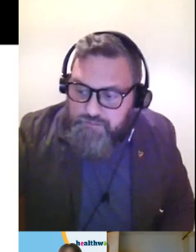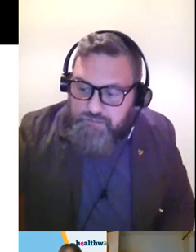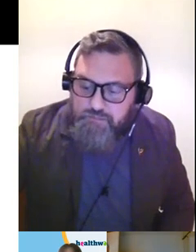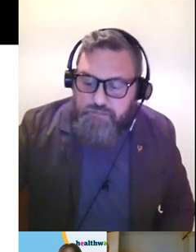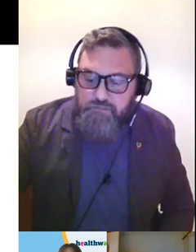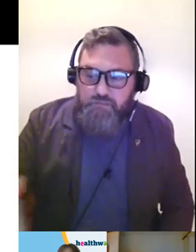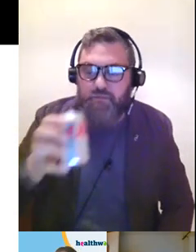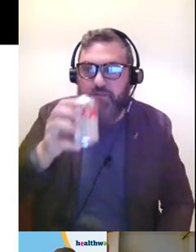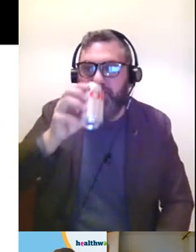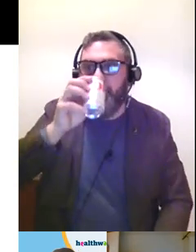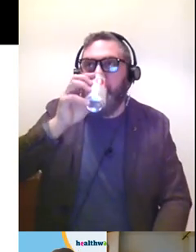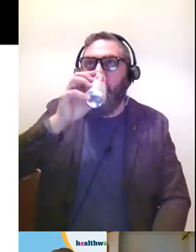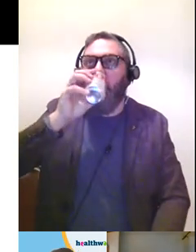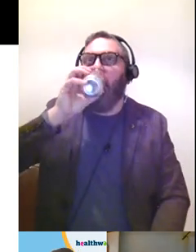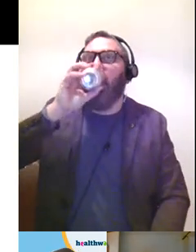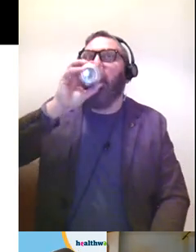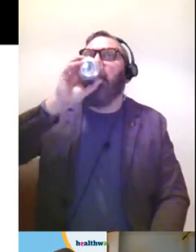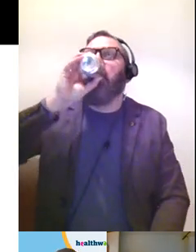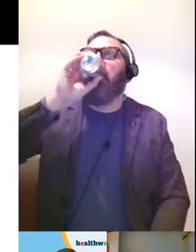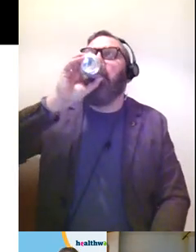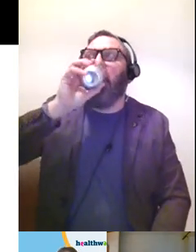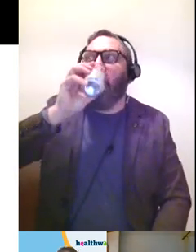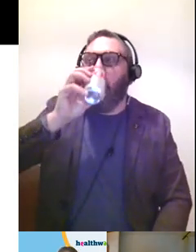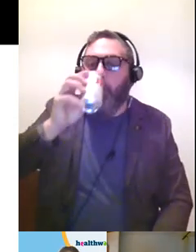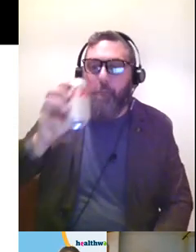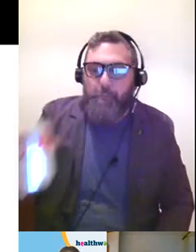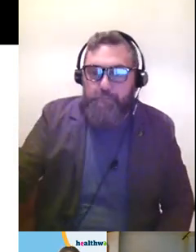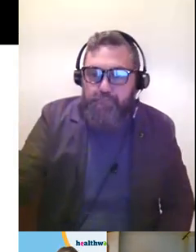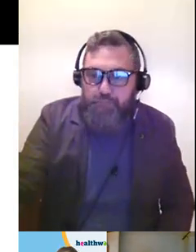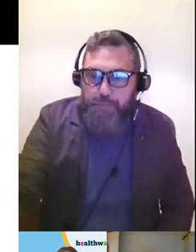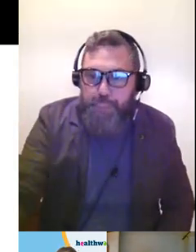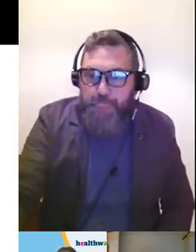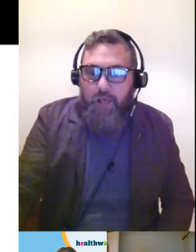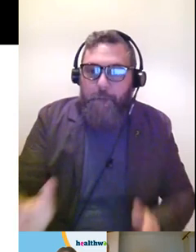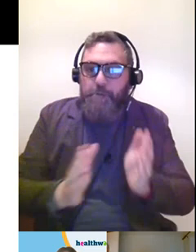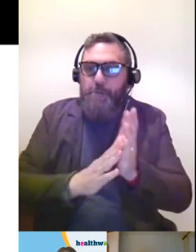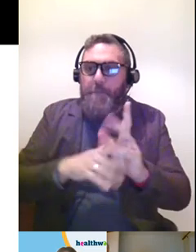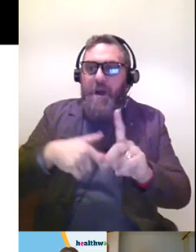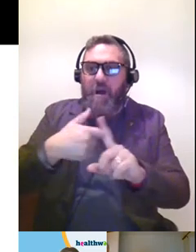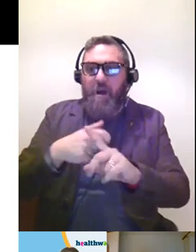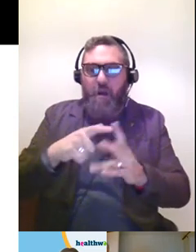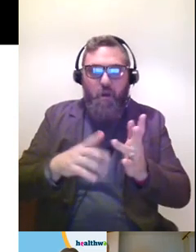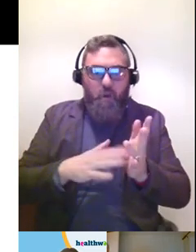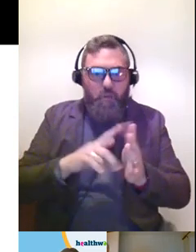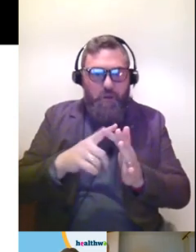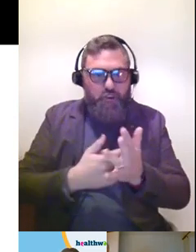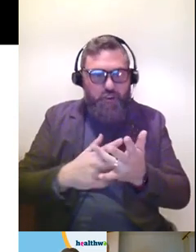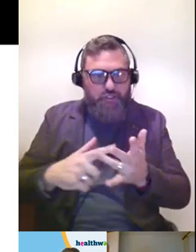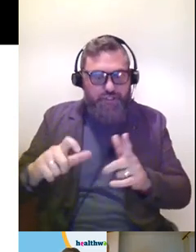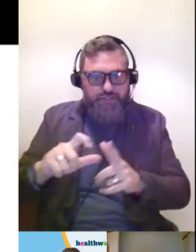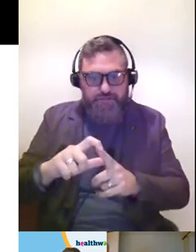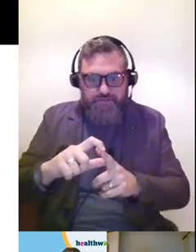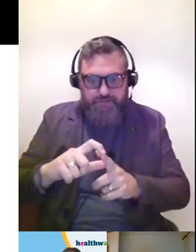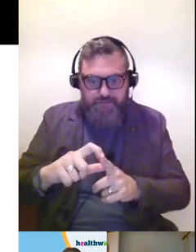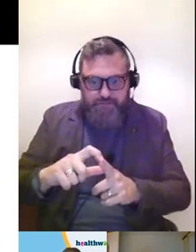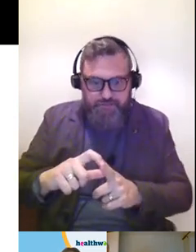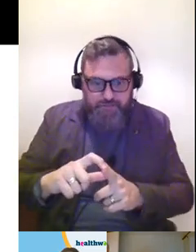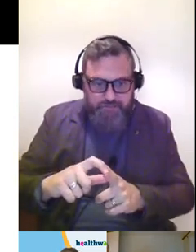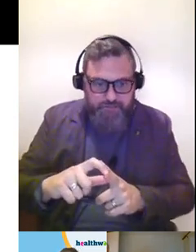Okay, thank you. So can we go to Mark Ormerod now, please, for a question? Hey, thanks,